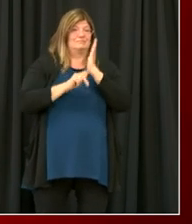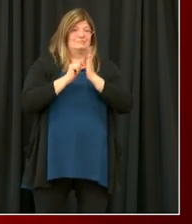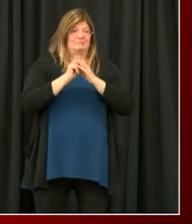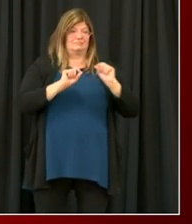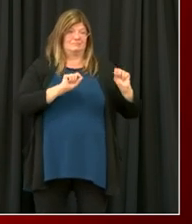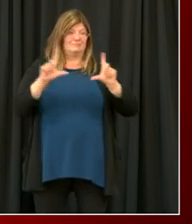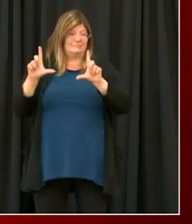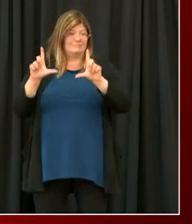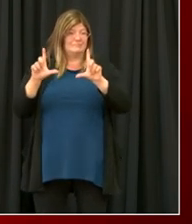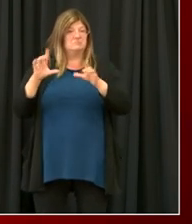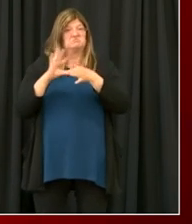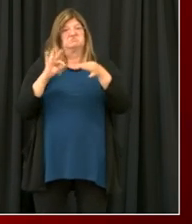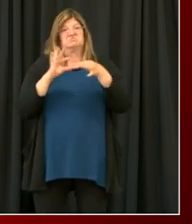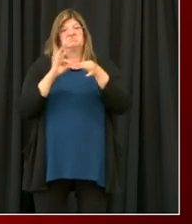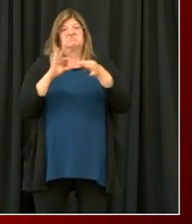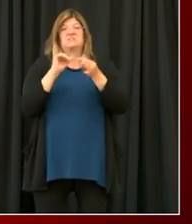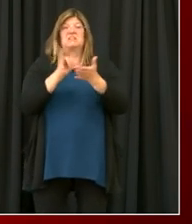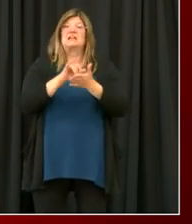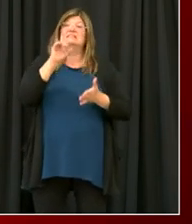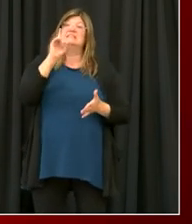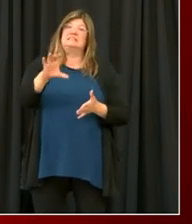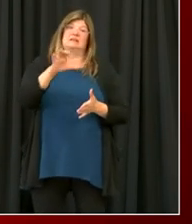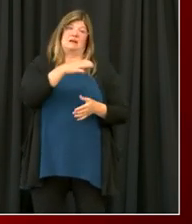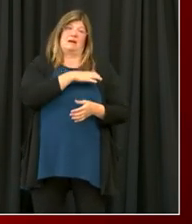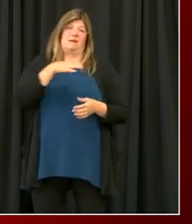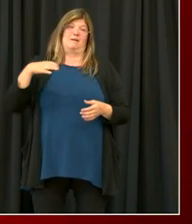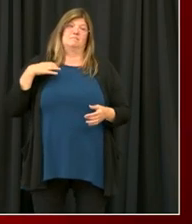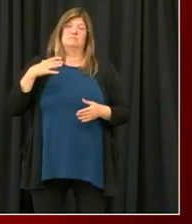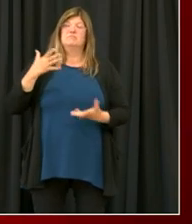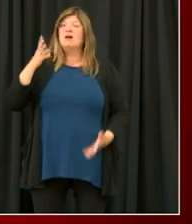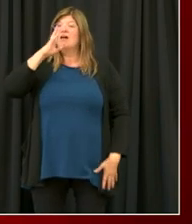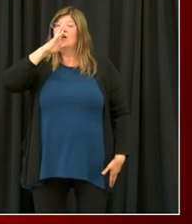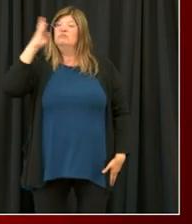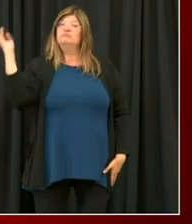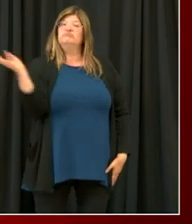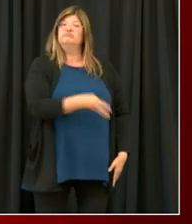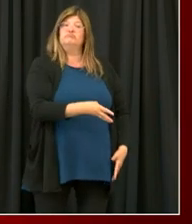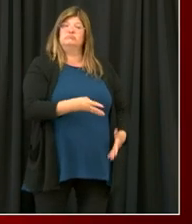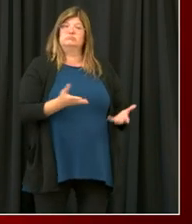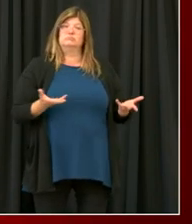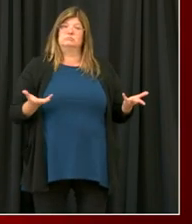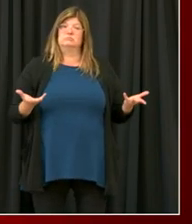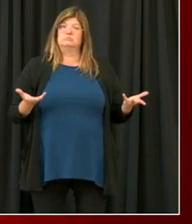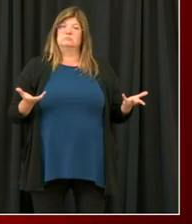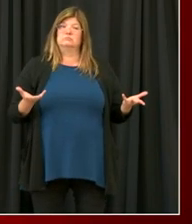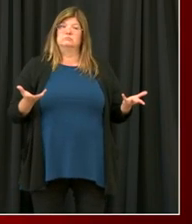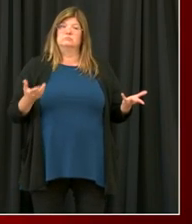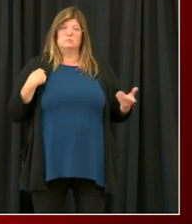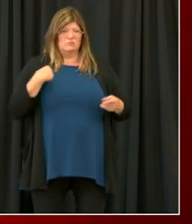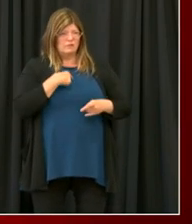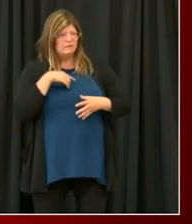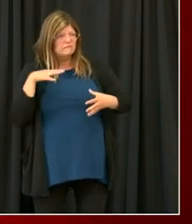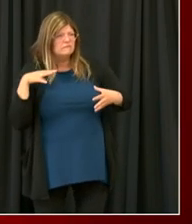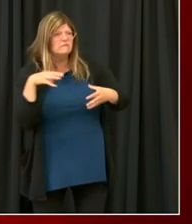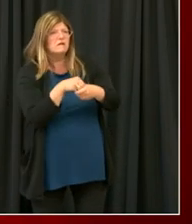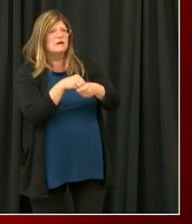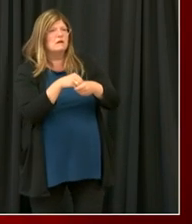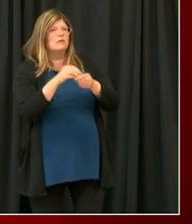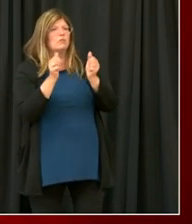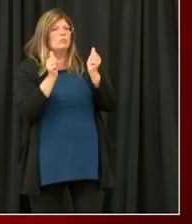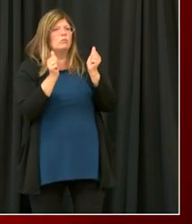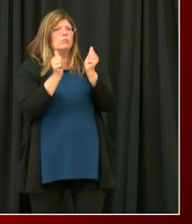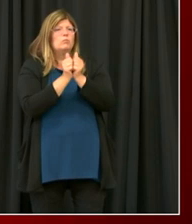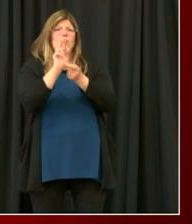City Council had completely abandoned them, that they had been involved in reform over the last 20 years, and that it